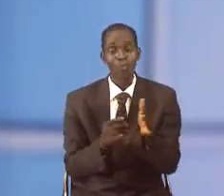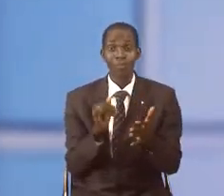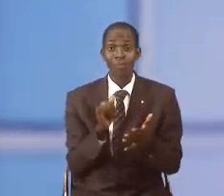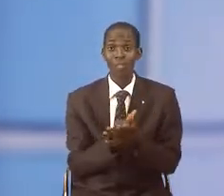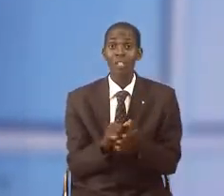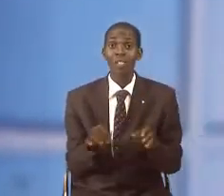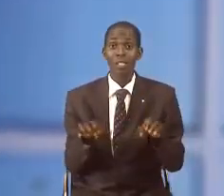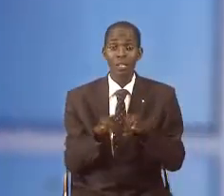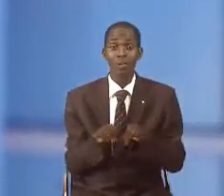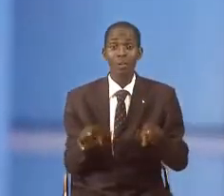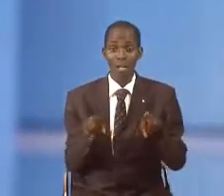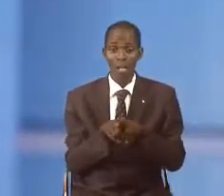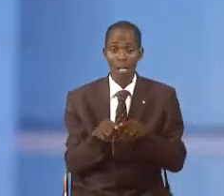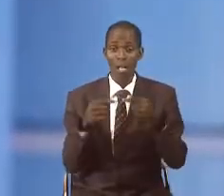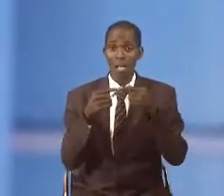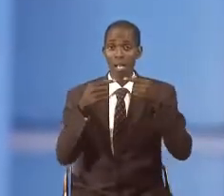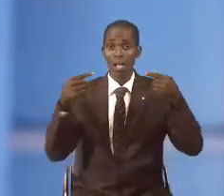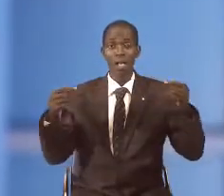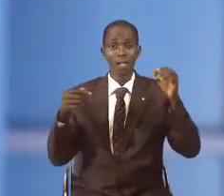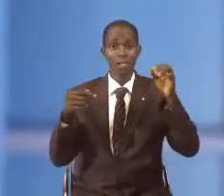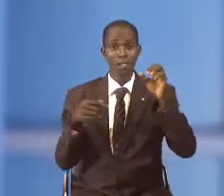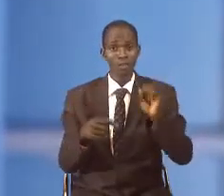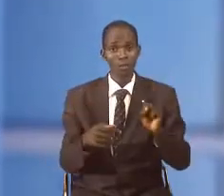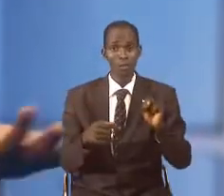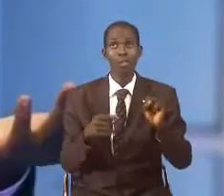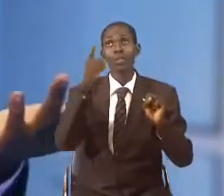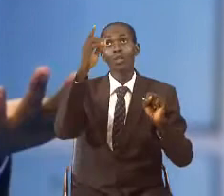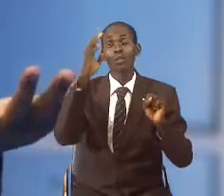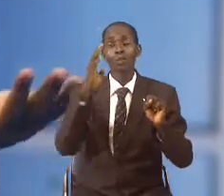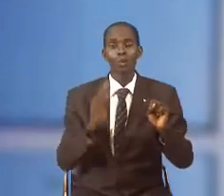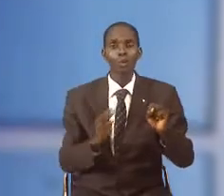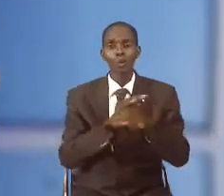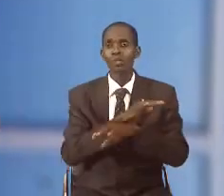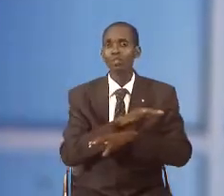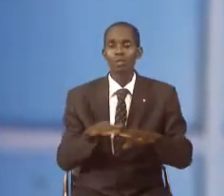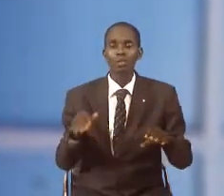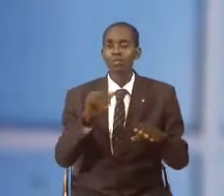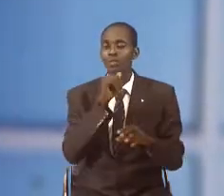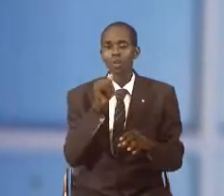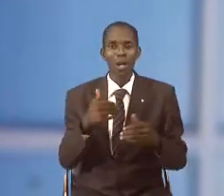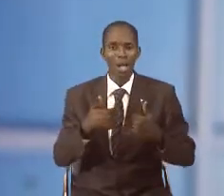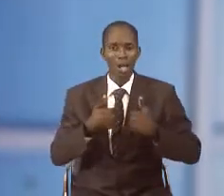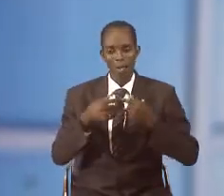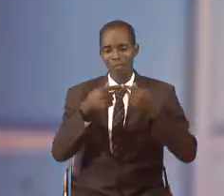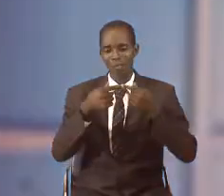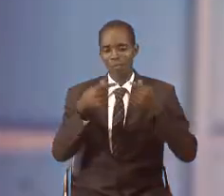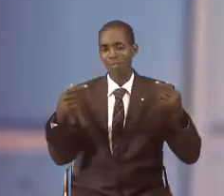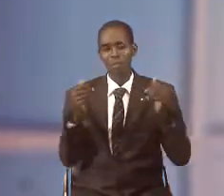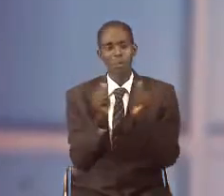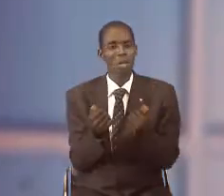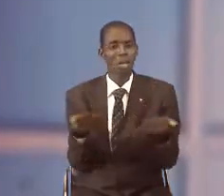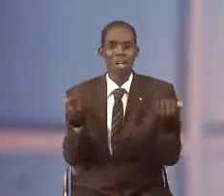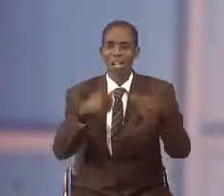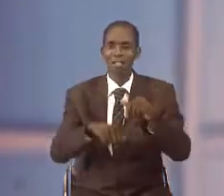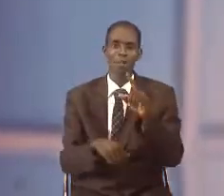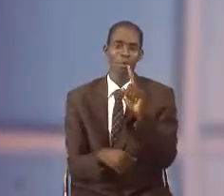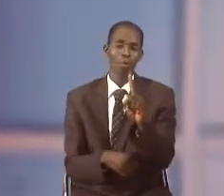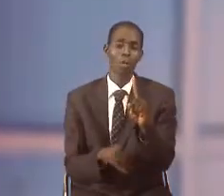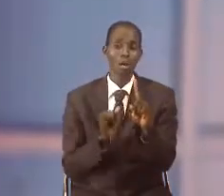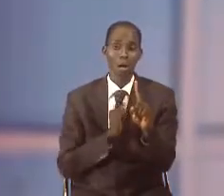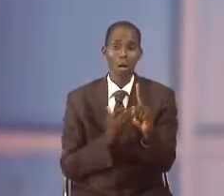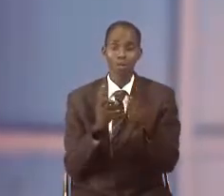And then to show that even as enemies, God does not